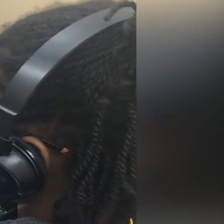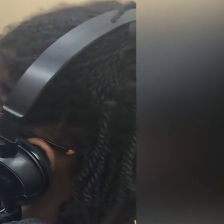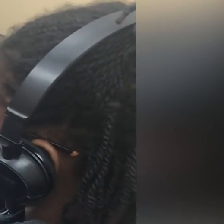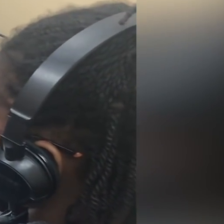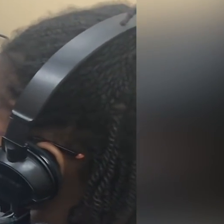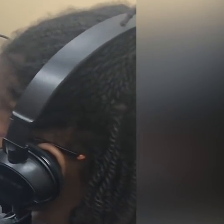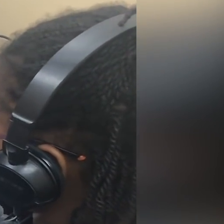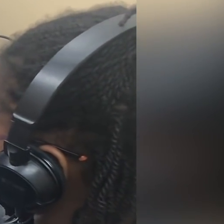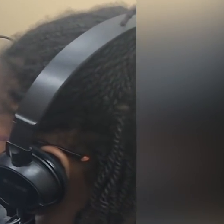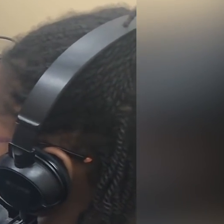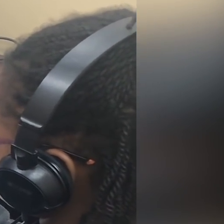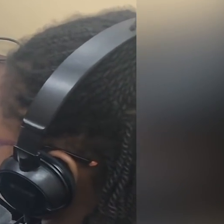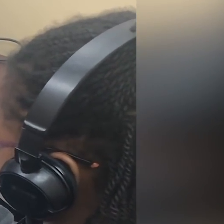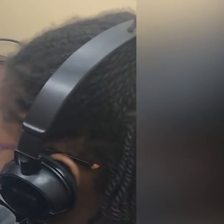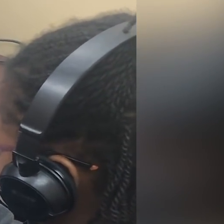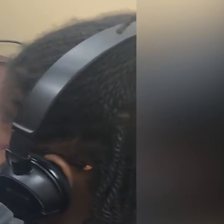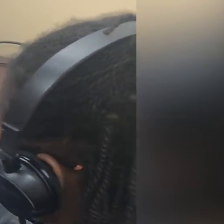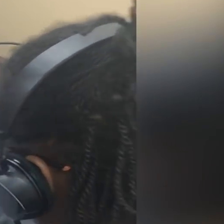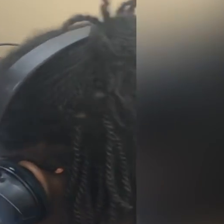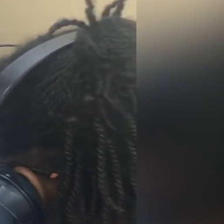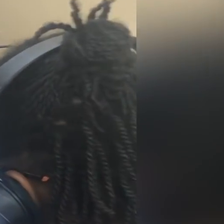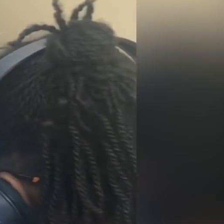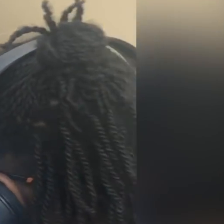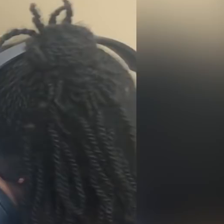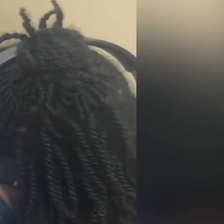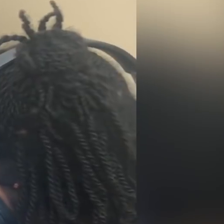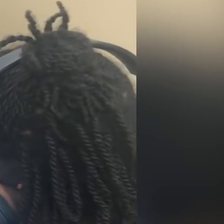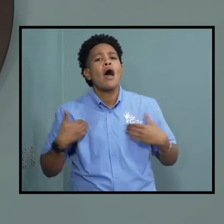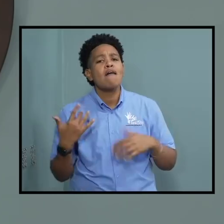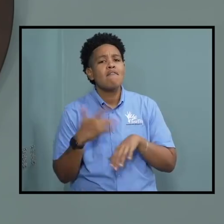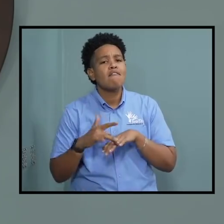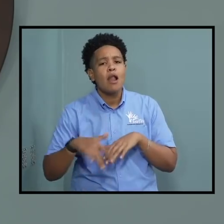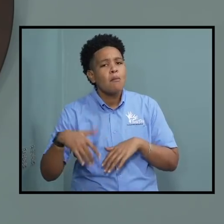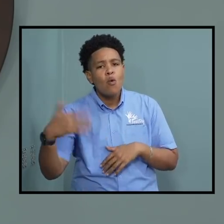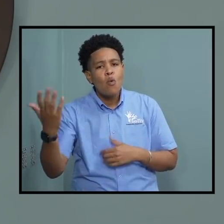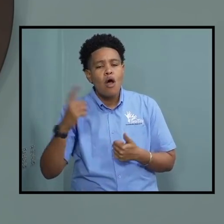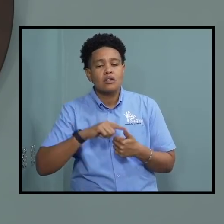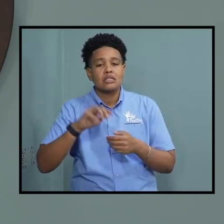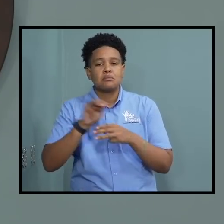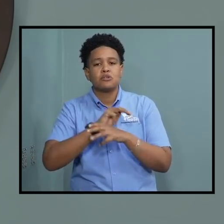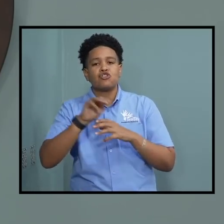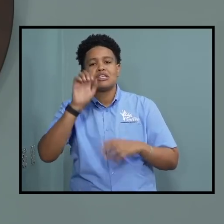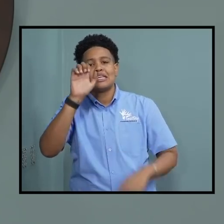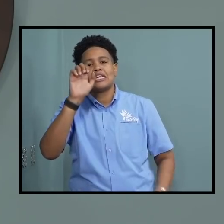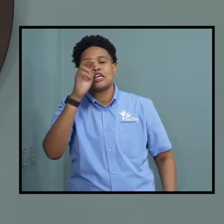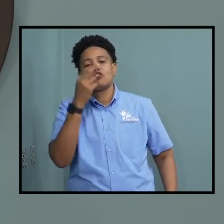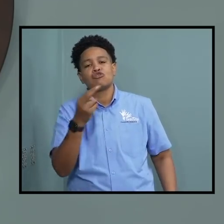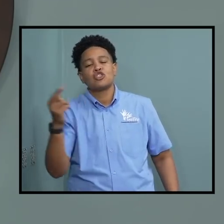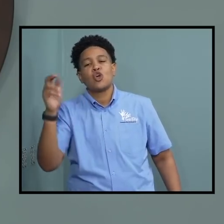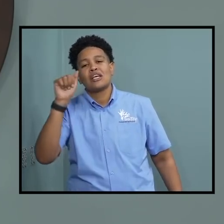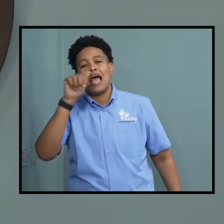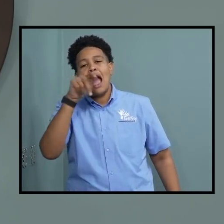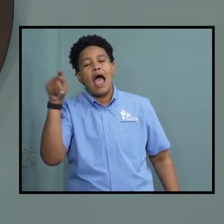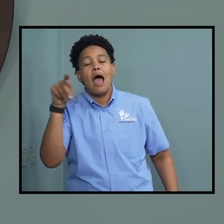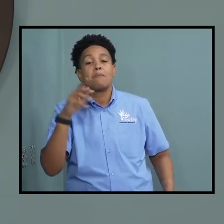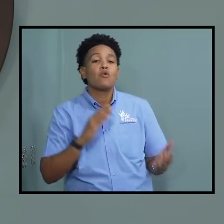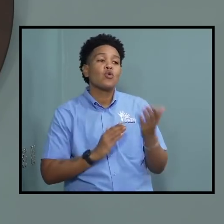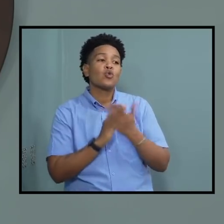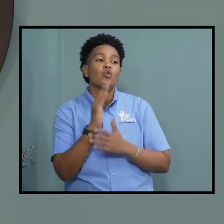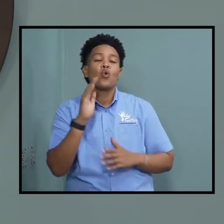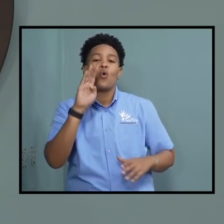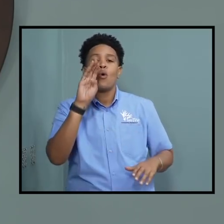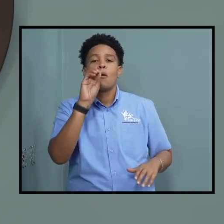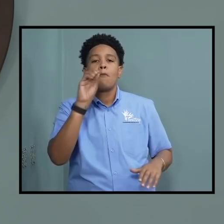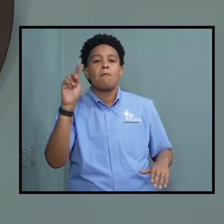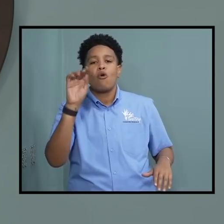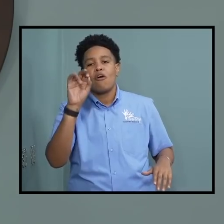students can utilize online resources that are available. The ministry's e-resource app, which is hosted through